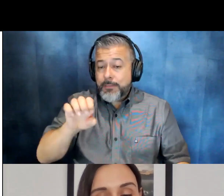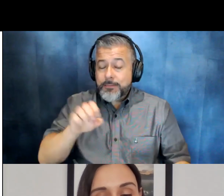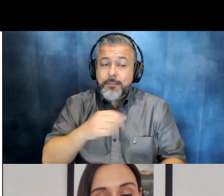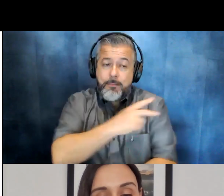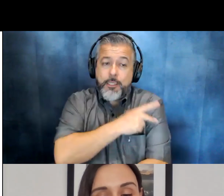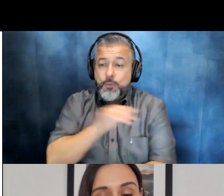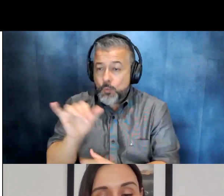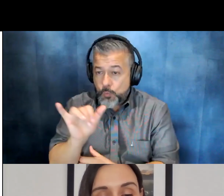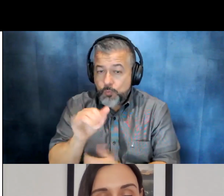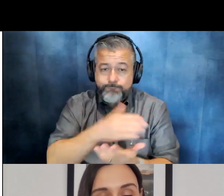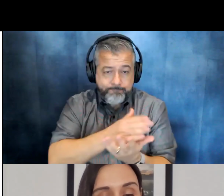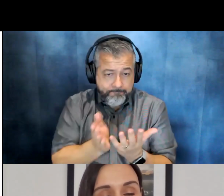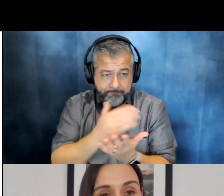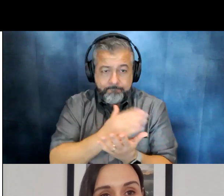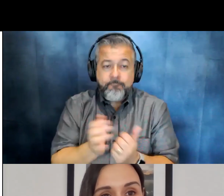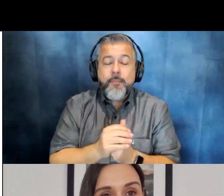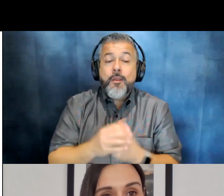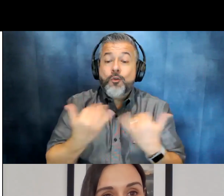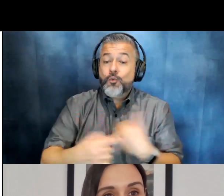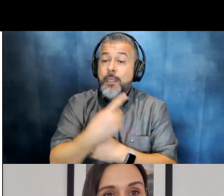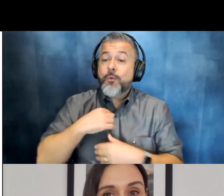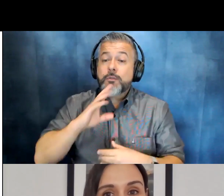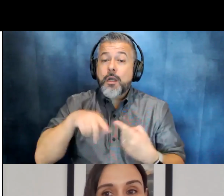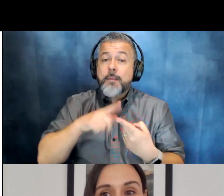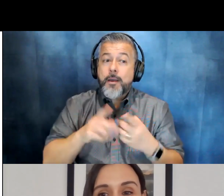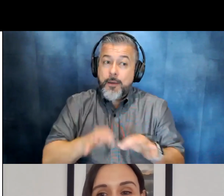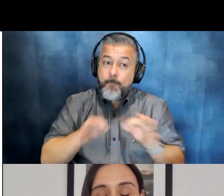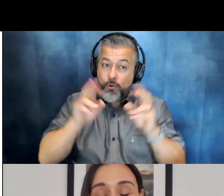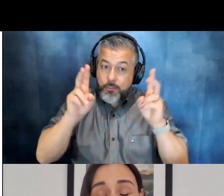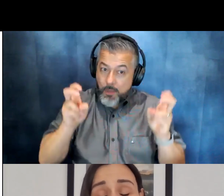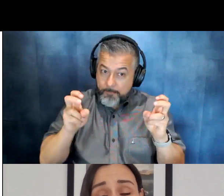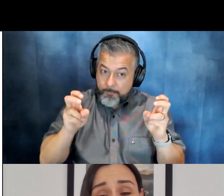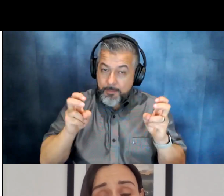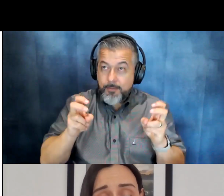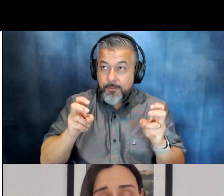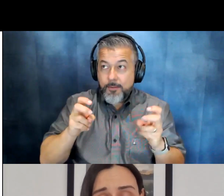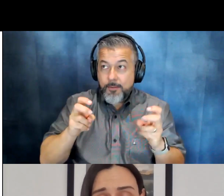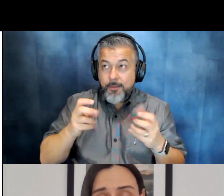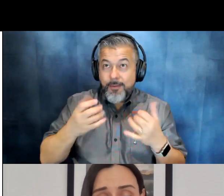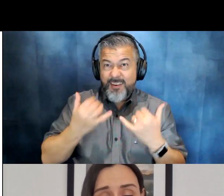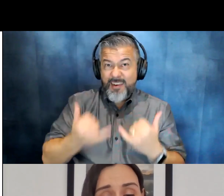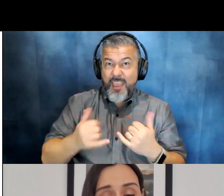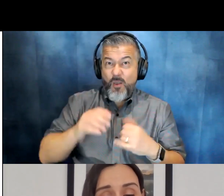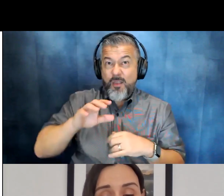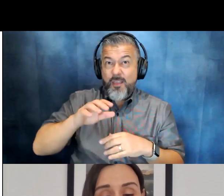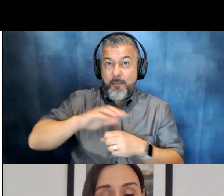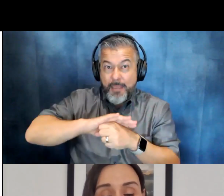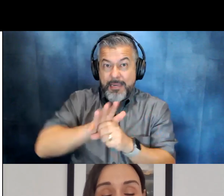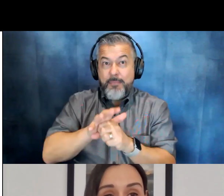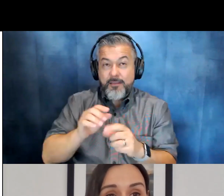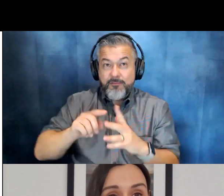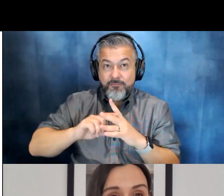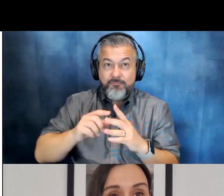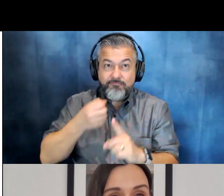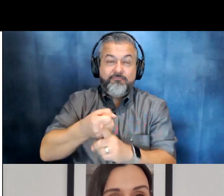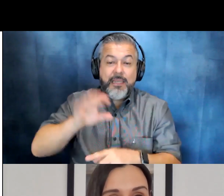important topic for all of us to be aware of as our pandemic enters its 9th month and is